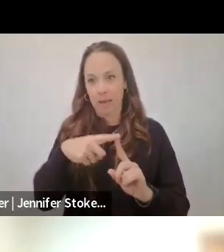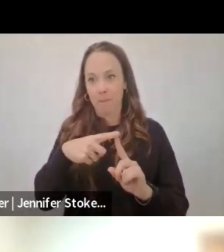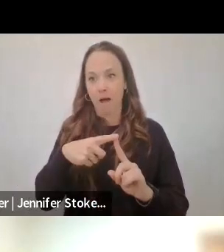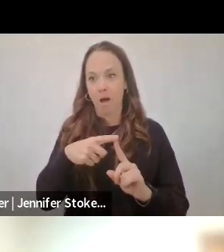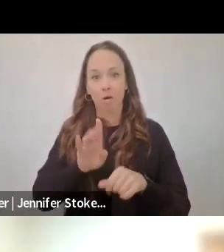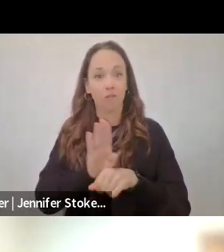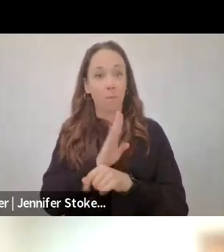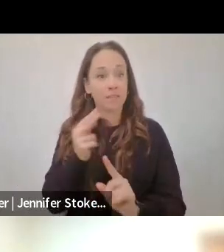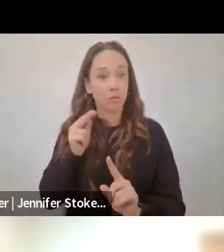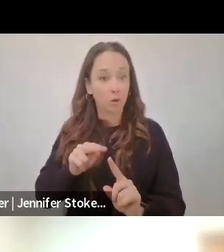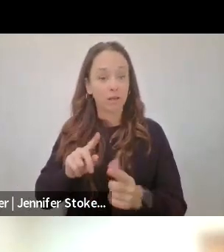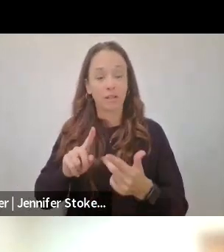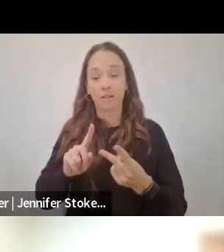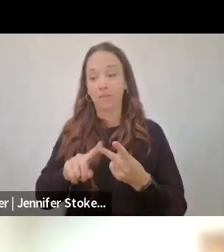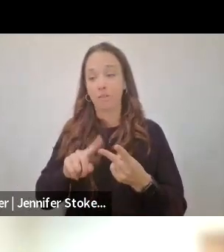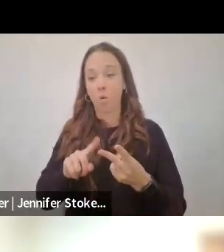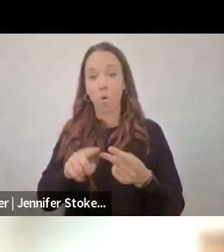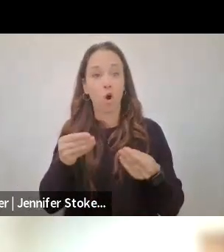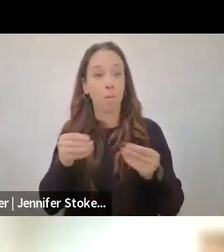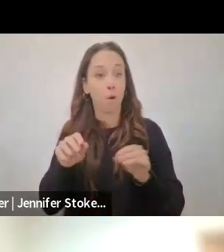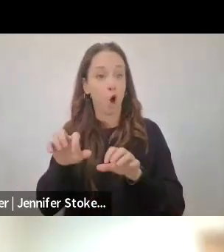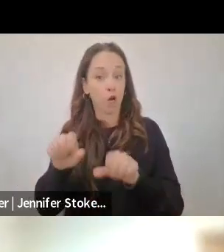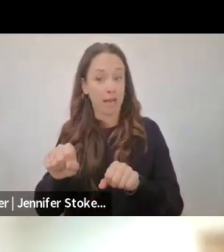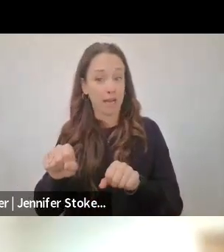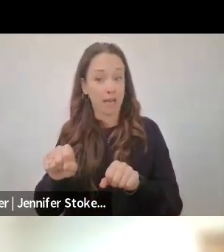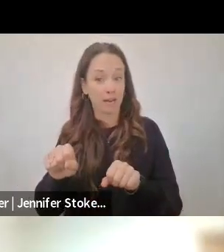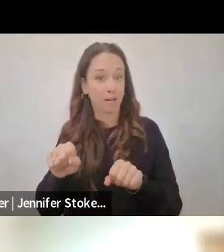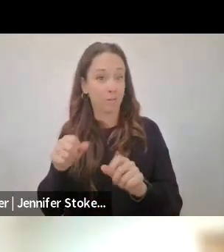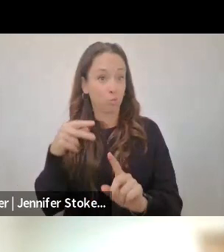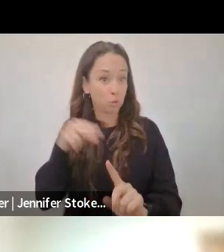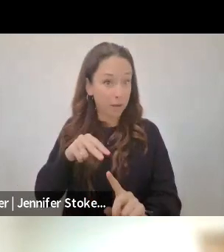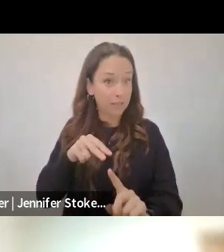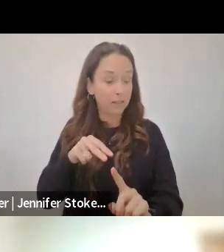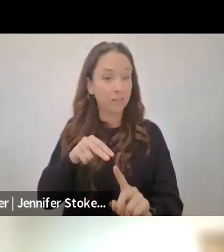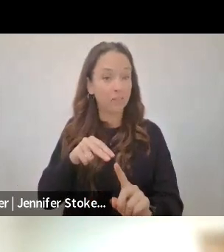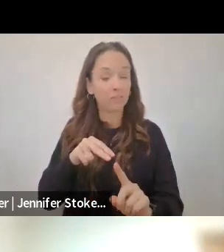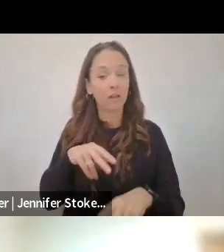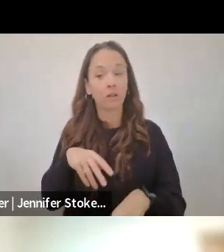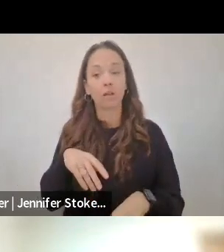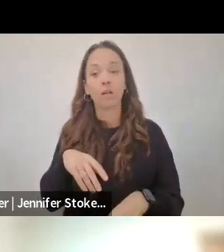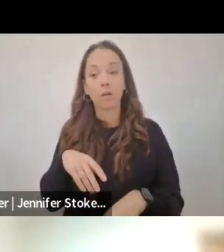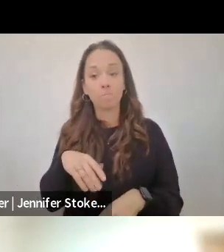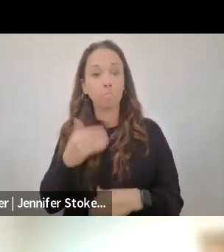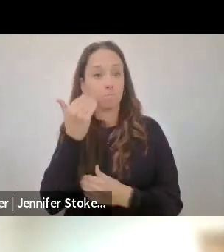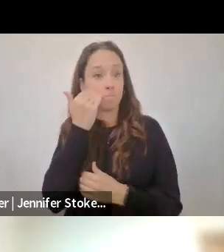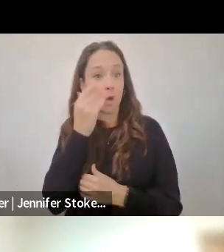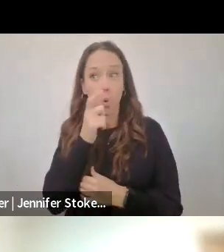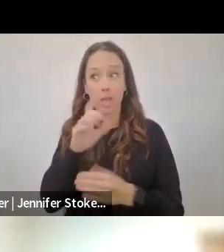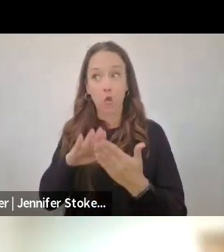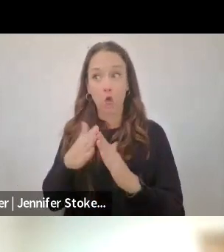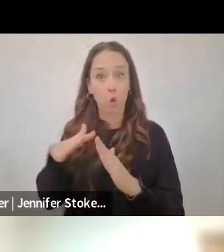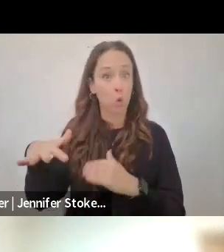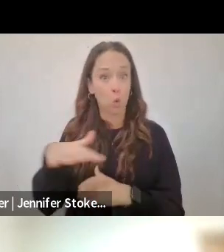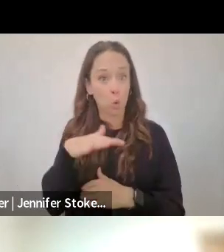your market share hat, depending on how you operationalize those things, knowing who is in your